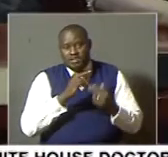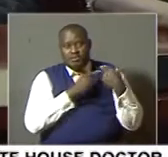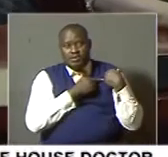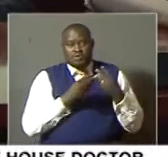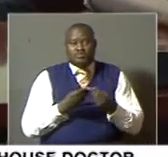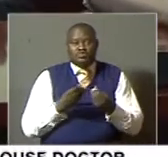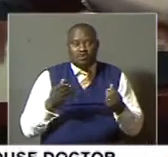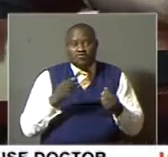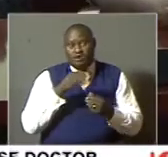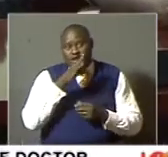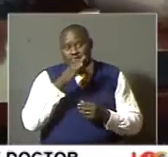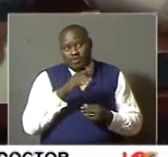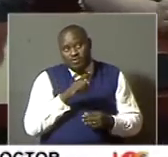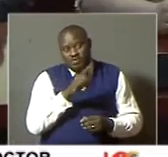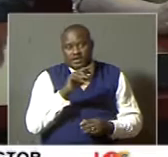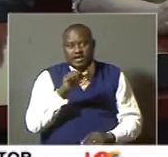rebels.